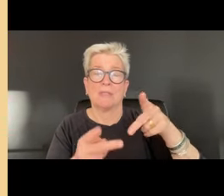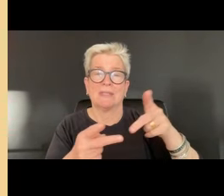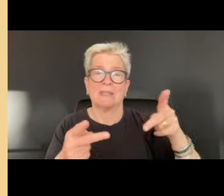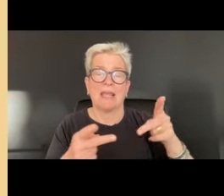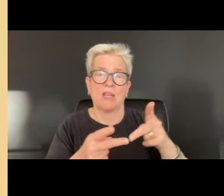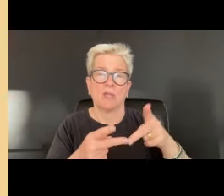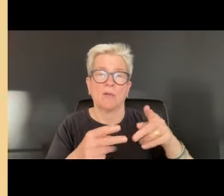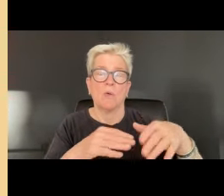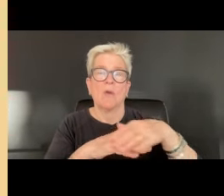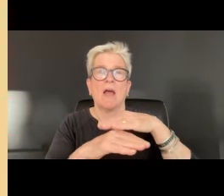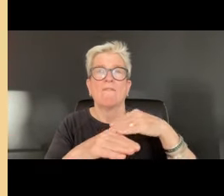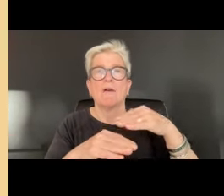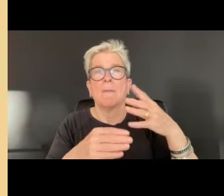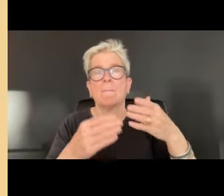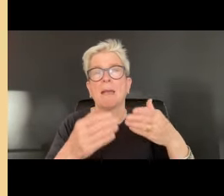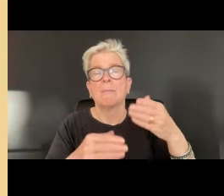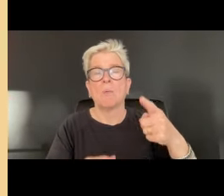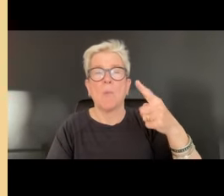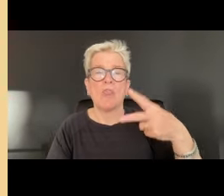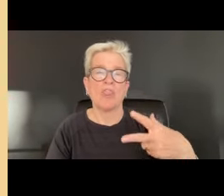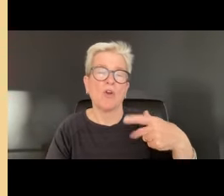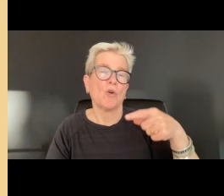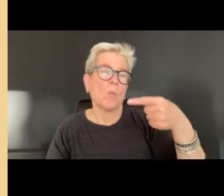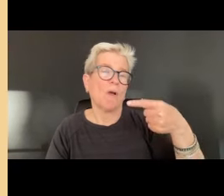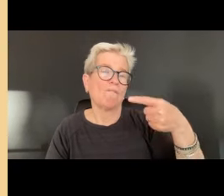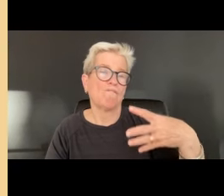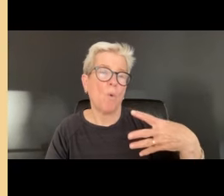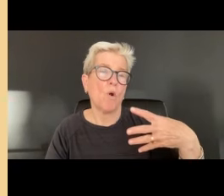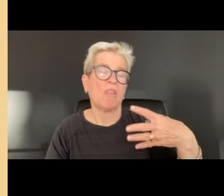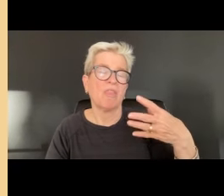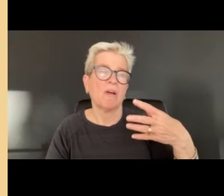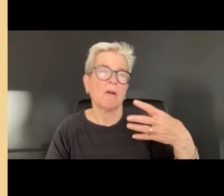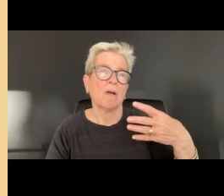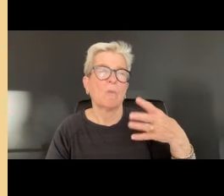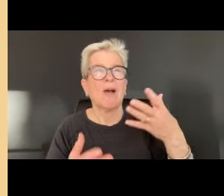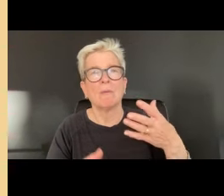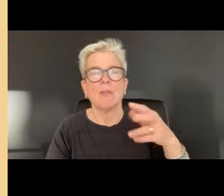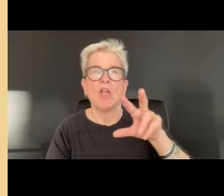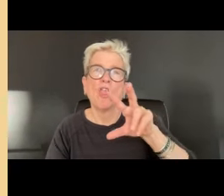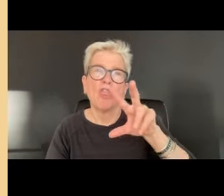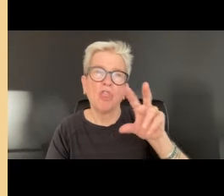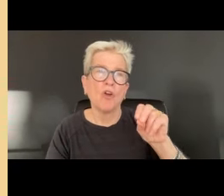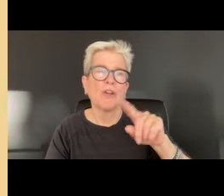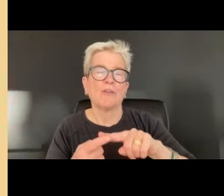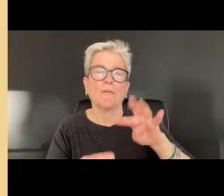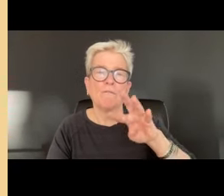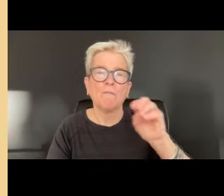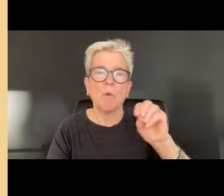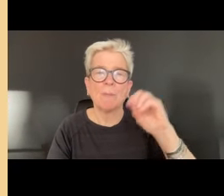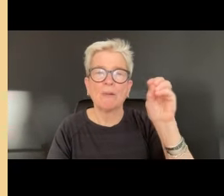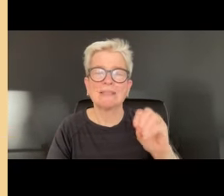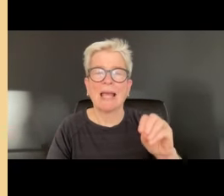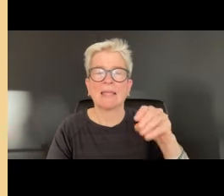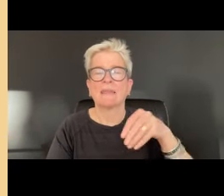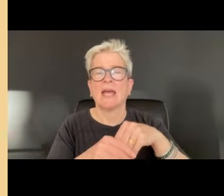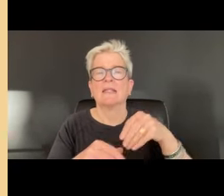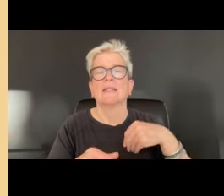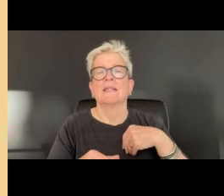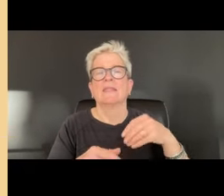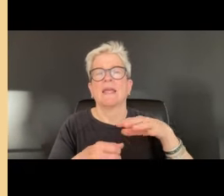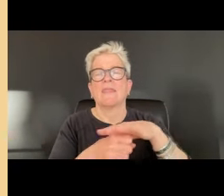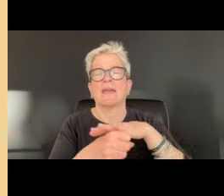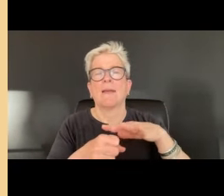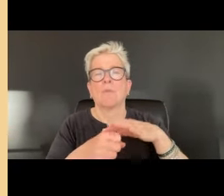significant, maybe a third to a quarter of the area that is, a third to a 40% or so of the area that is in neighborhood residential currently,